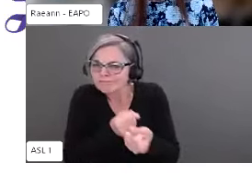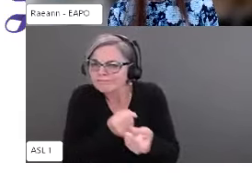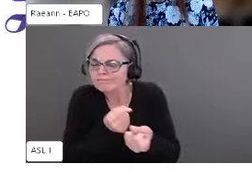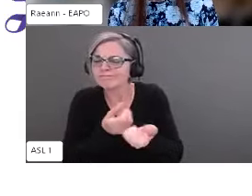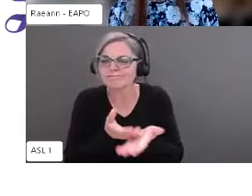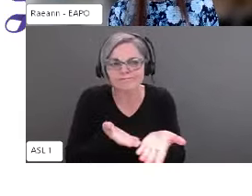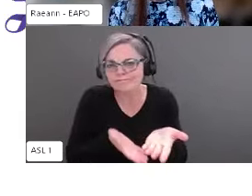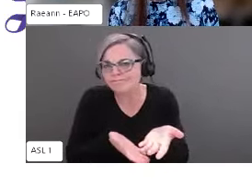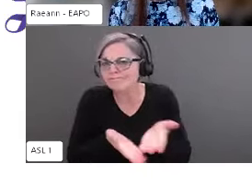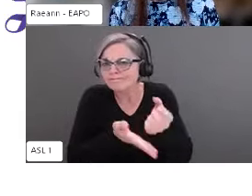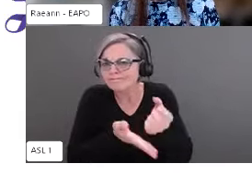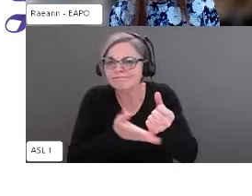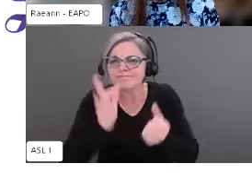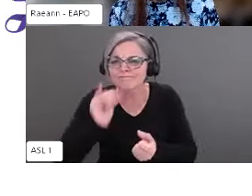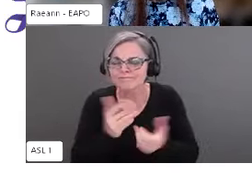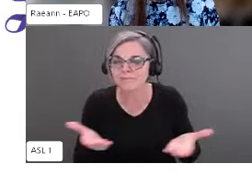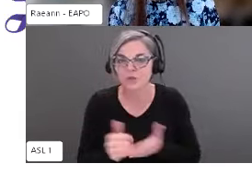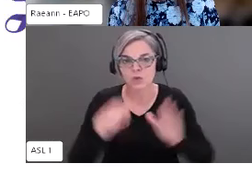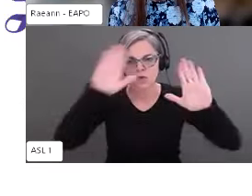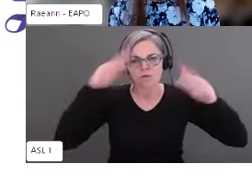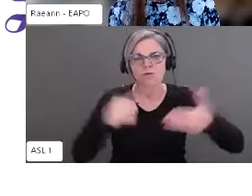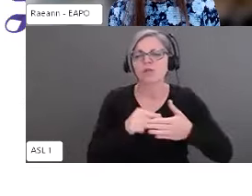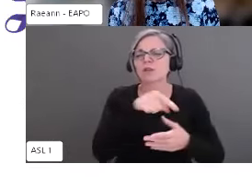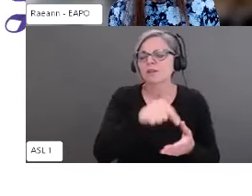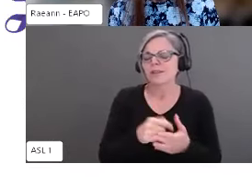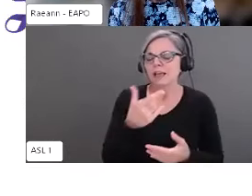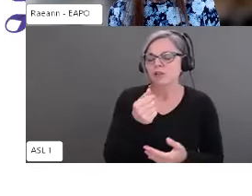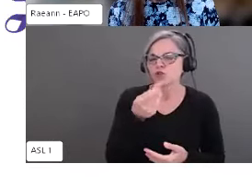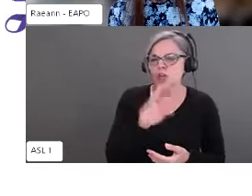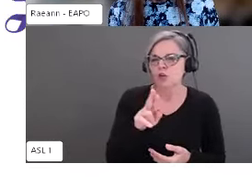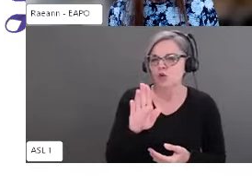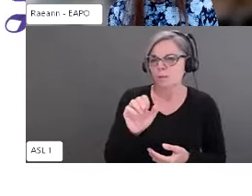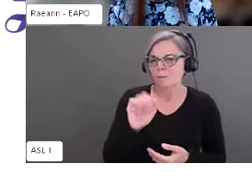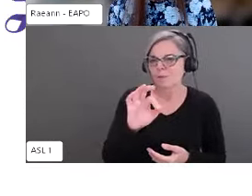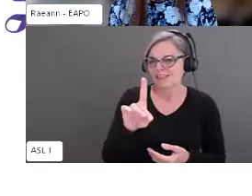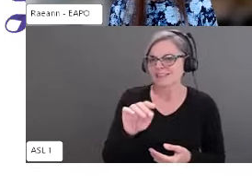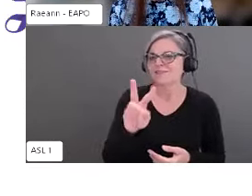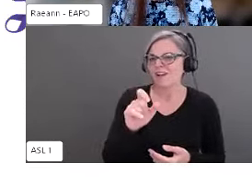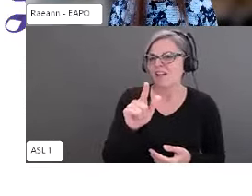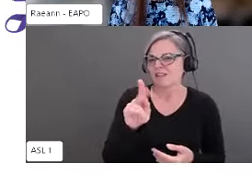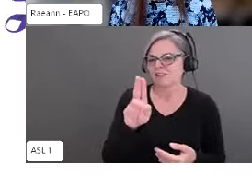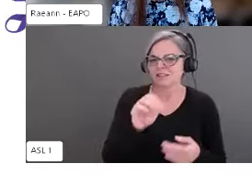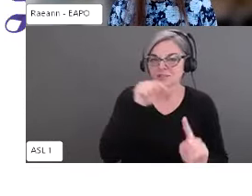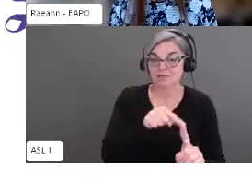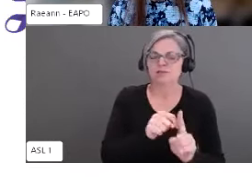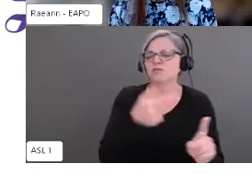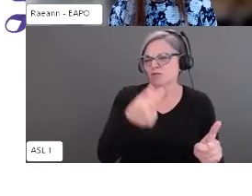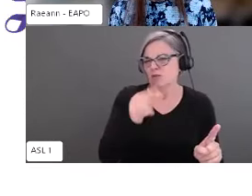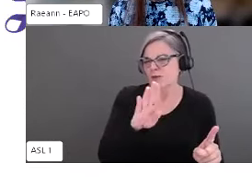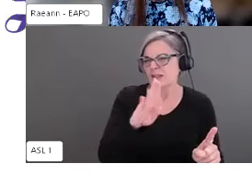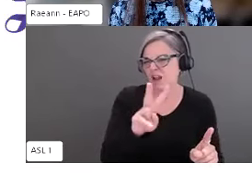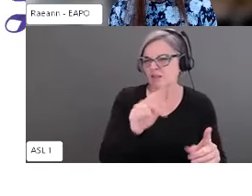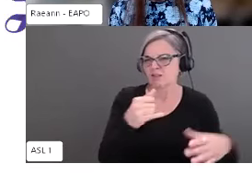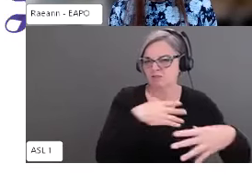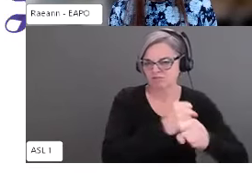it's sort of underserved population that we're not really talking about in that field. And there's a lot of work